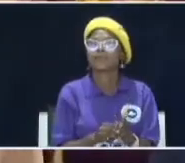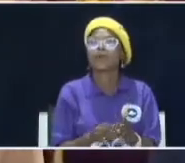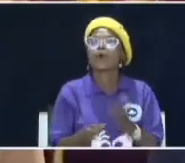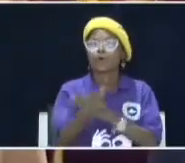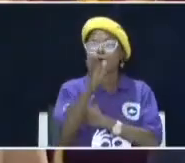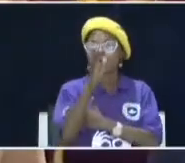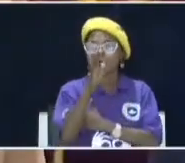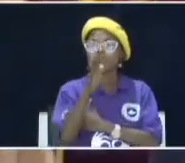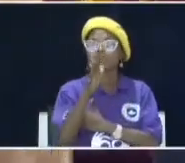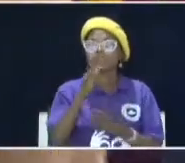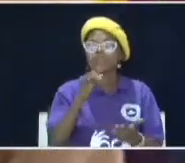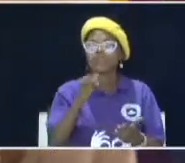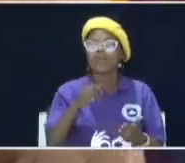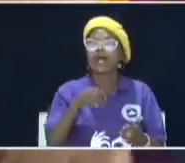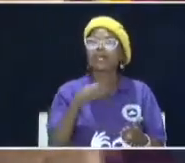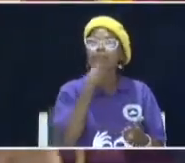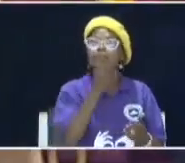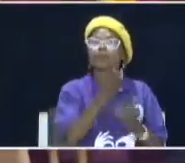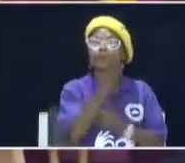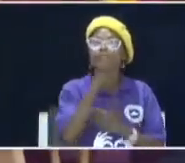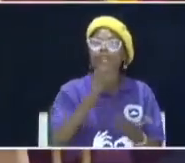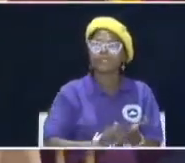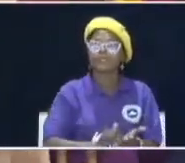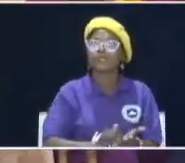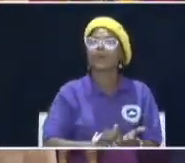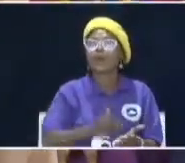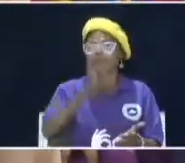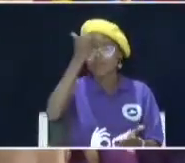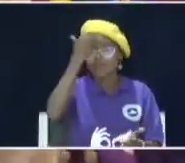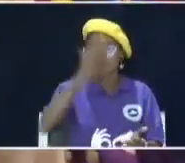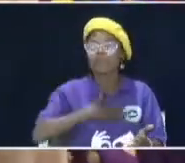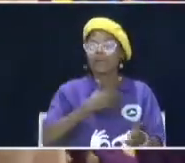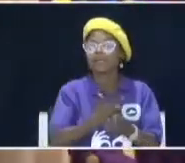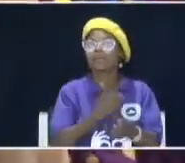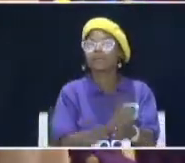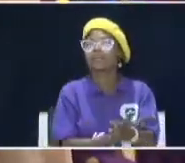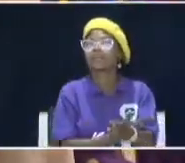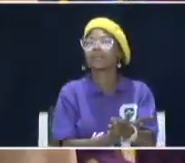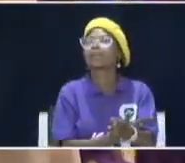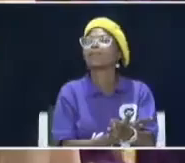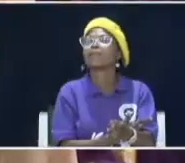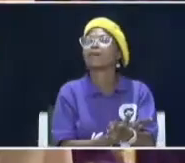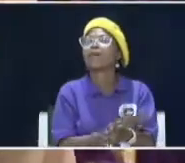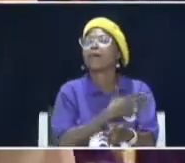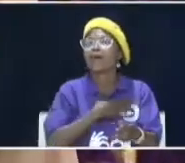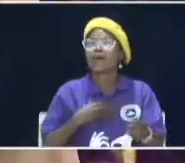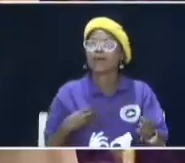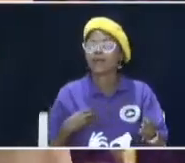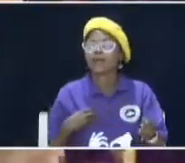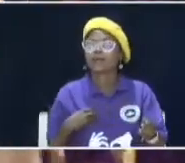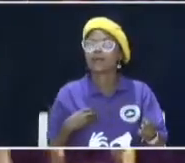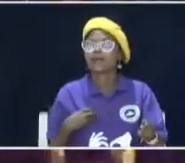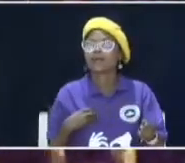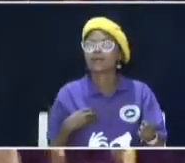God, I've learned my lesson. The Geo keep teaching us about holiness. I've learned my lesson. And